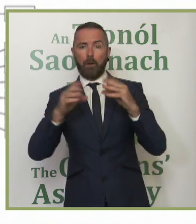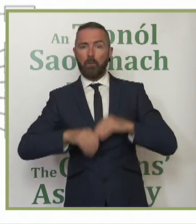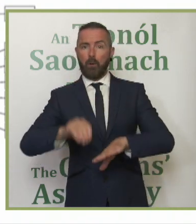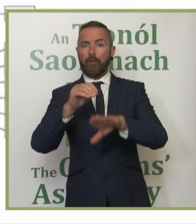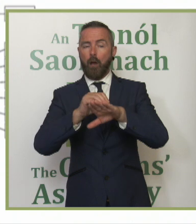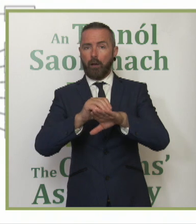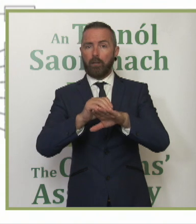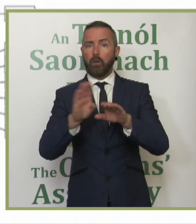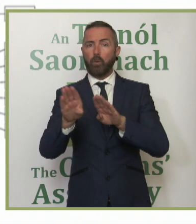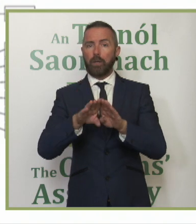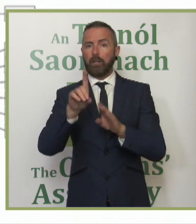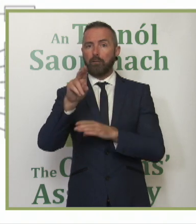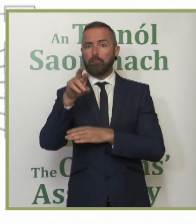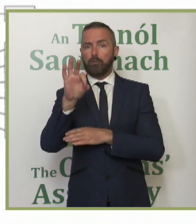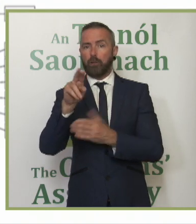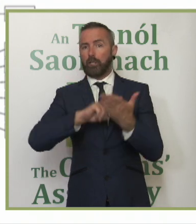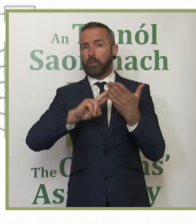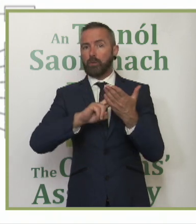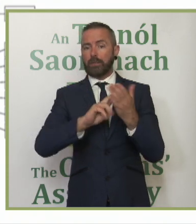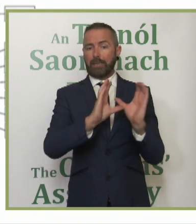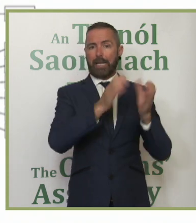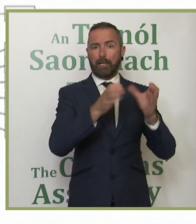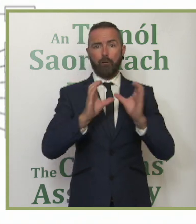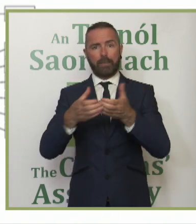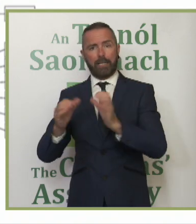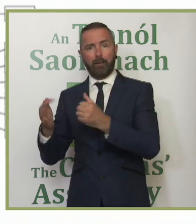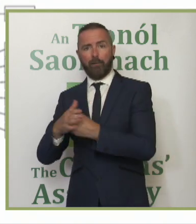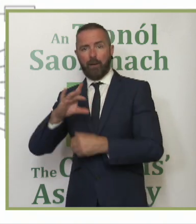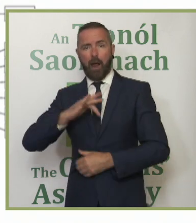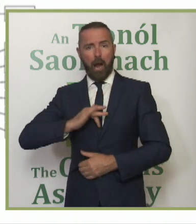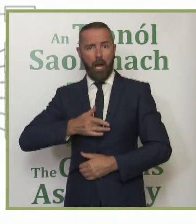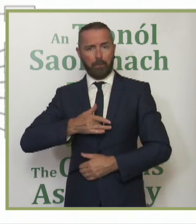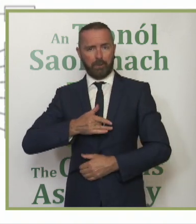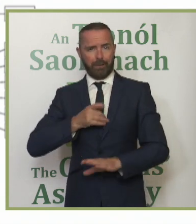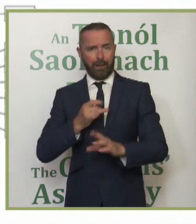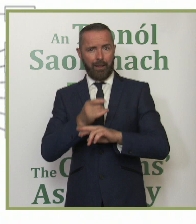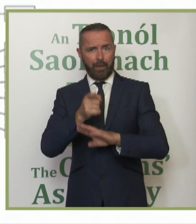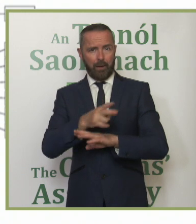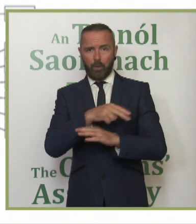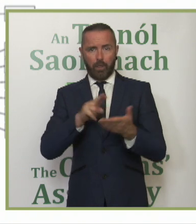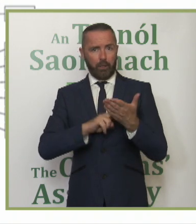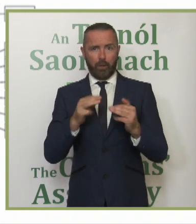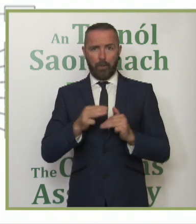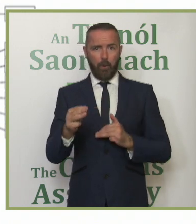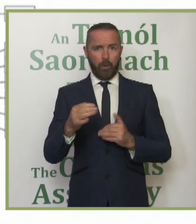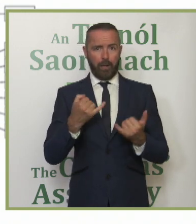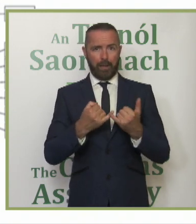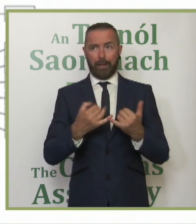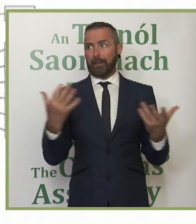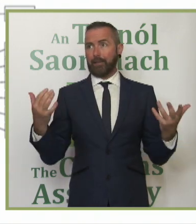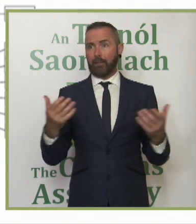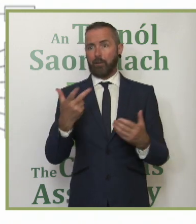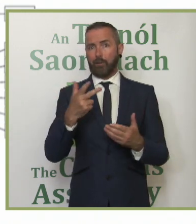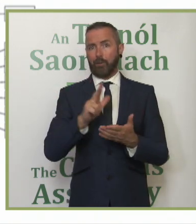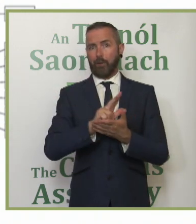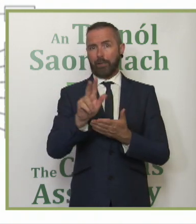drug use, so the categorisation in there of harms no longer apply as they did maybe